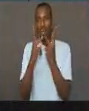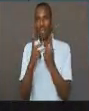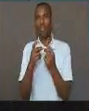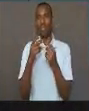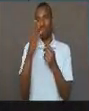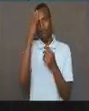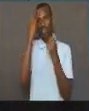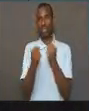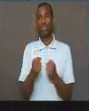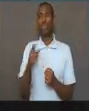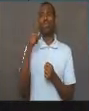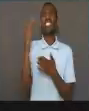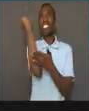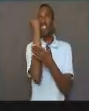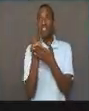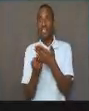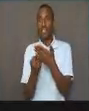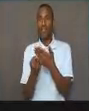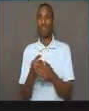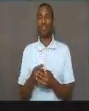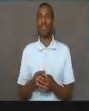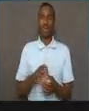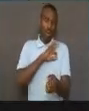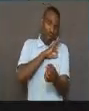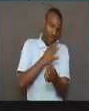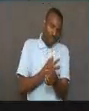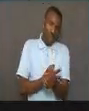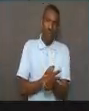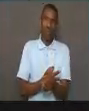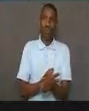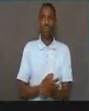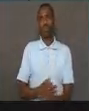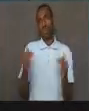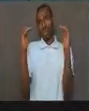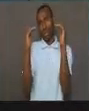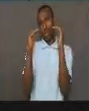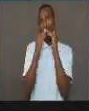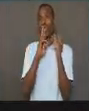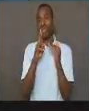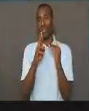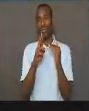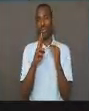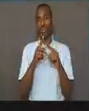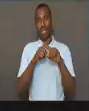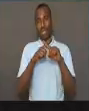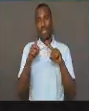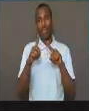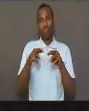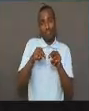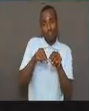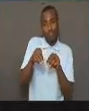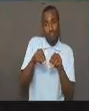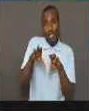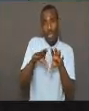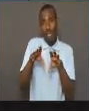In this figure, the forces are equal and are moving